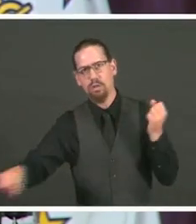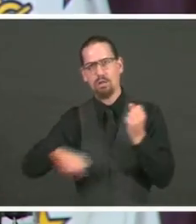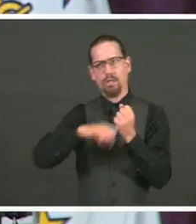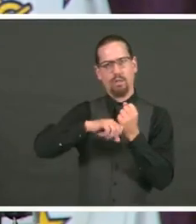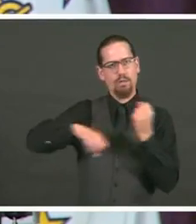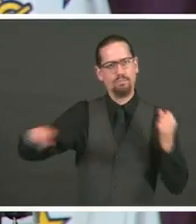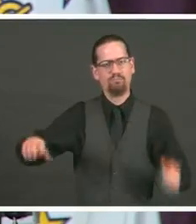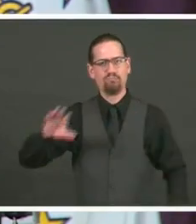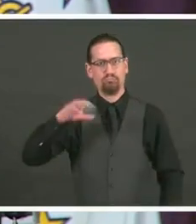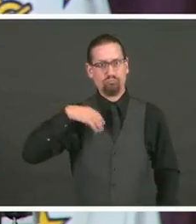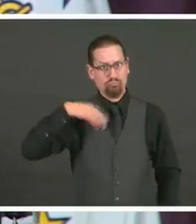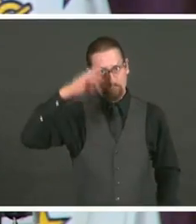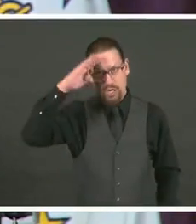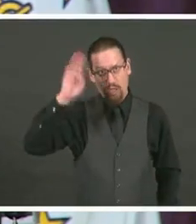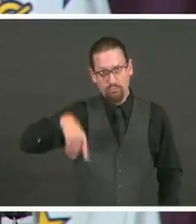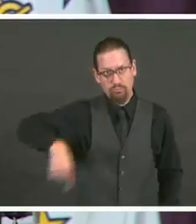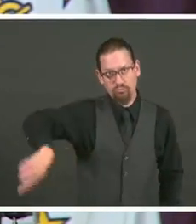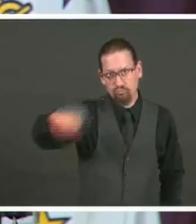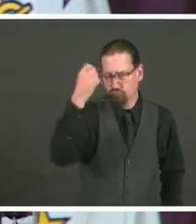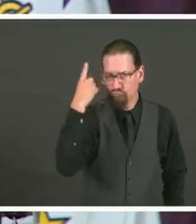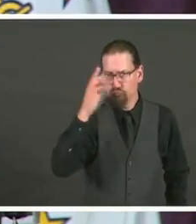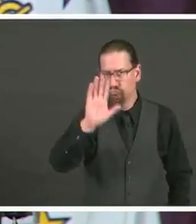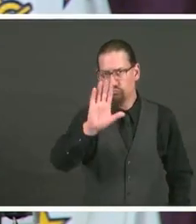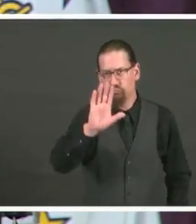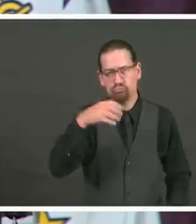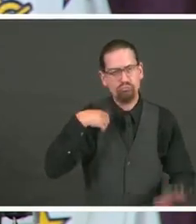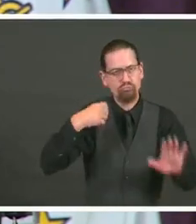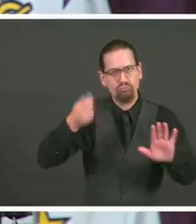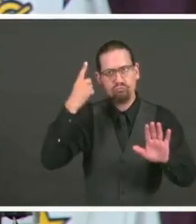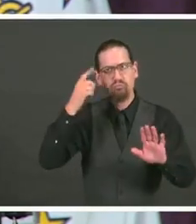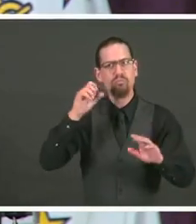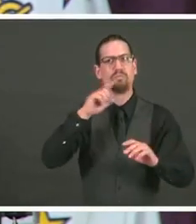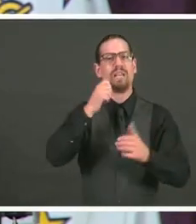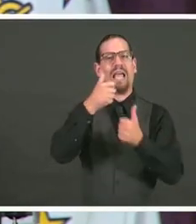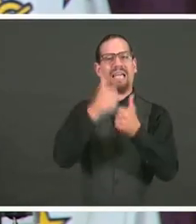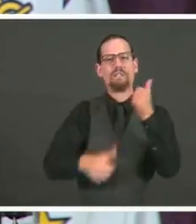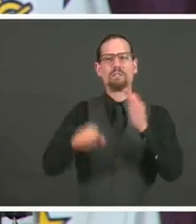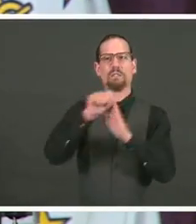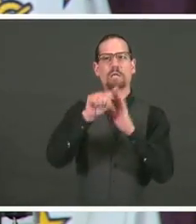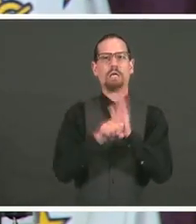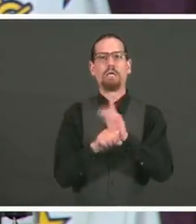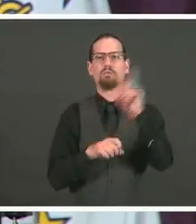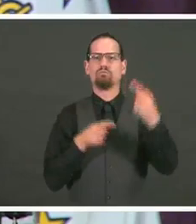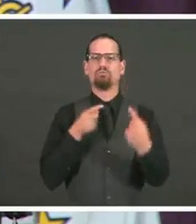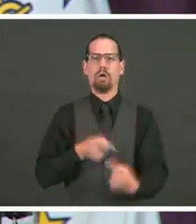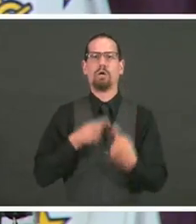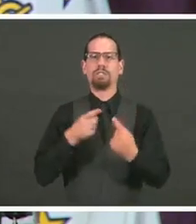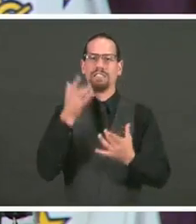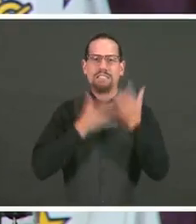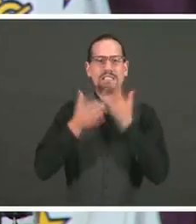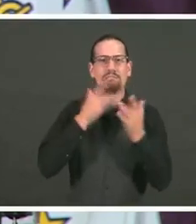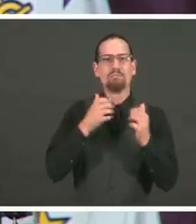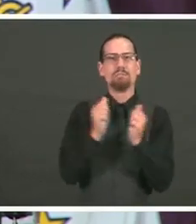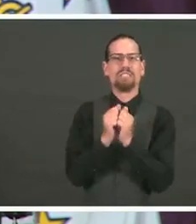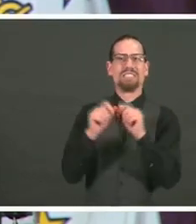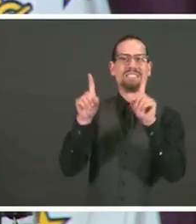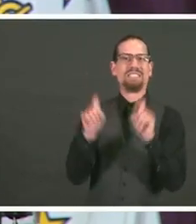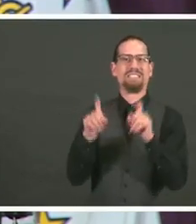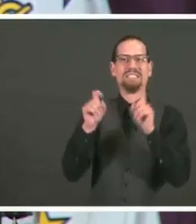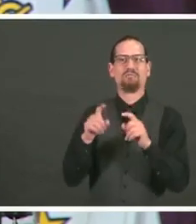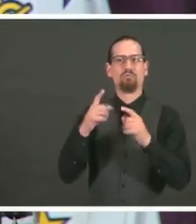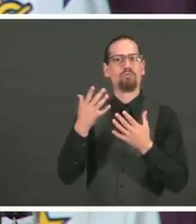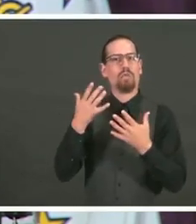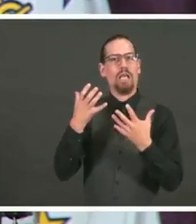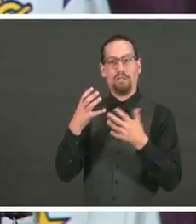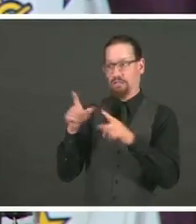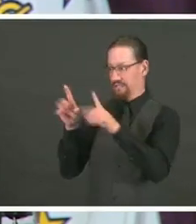fight for Rhode Island, but every state is struggling for limited resources to get more testing